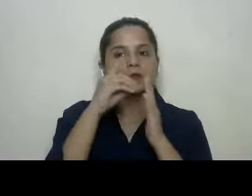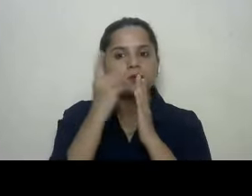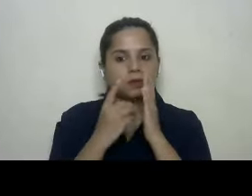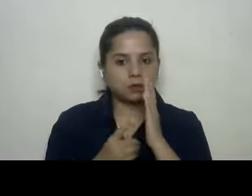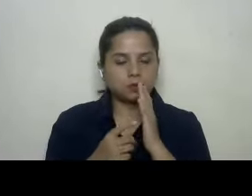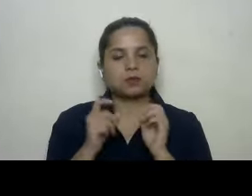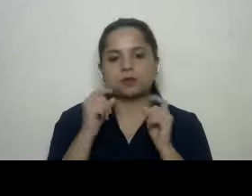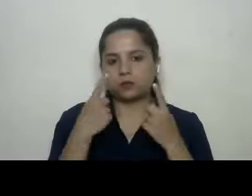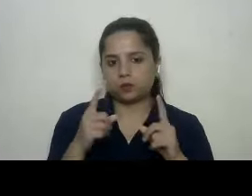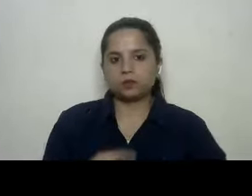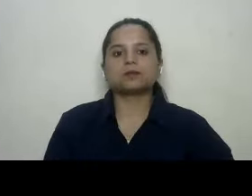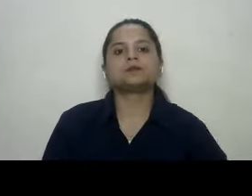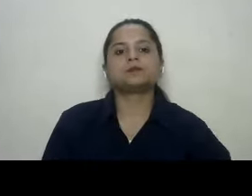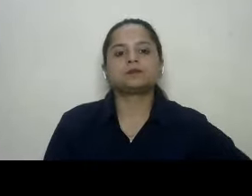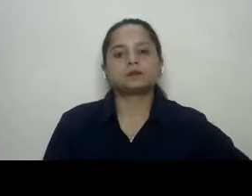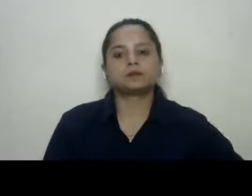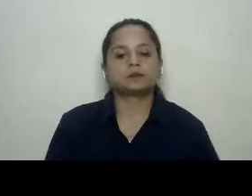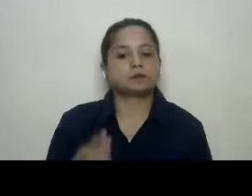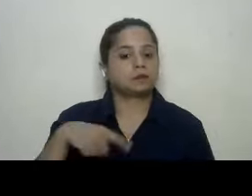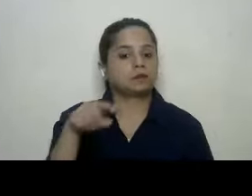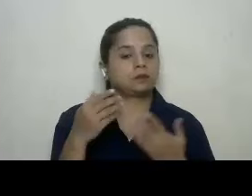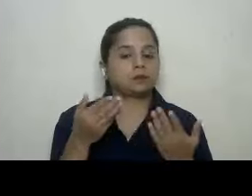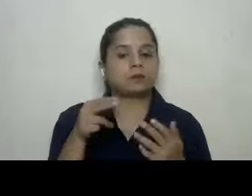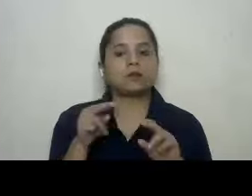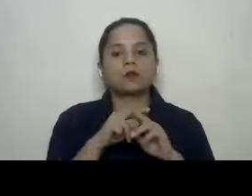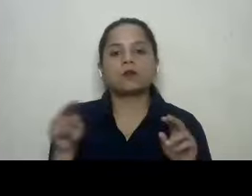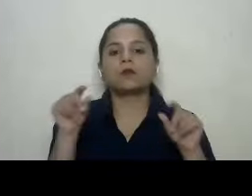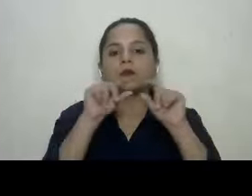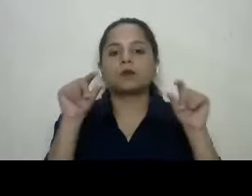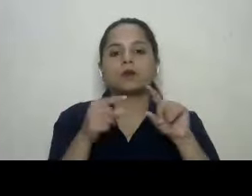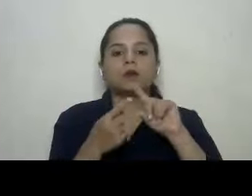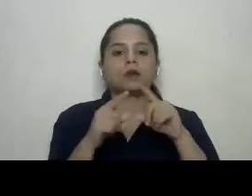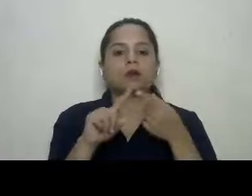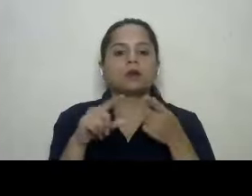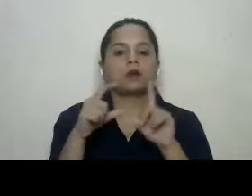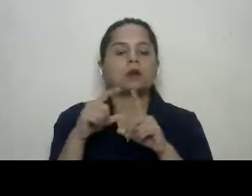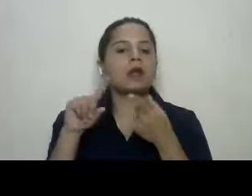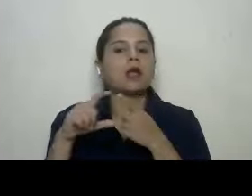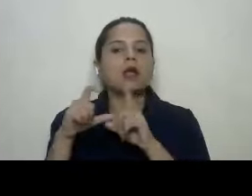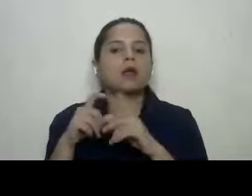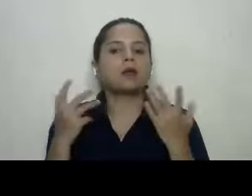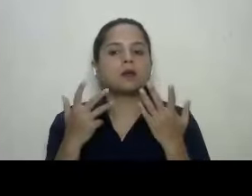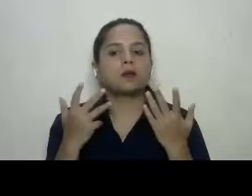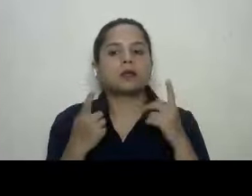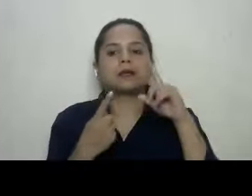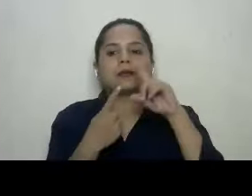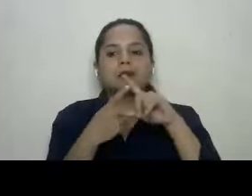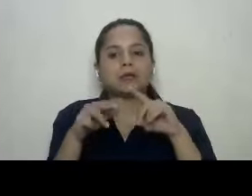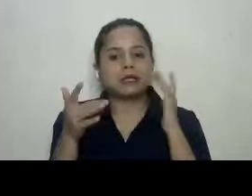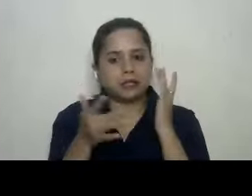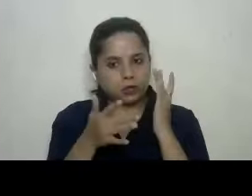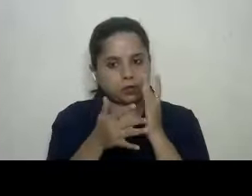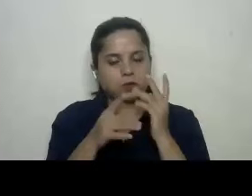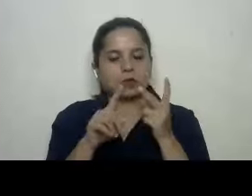okay. So usually the full form of TED-Ed is T stands for technology,